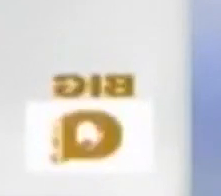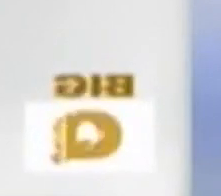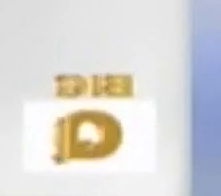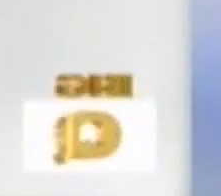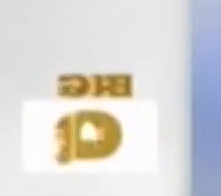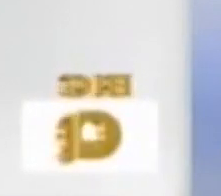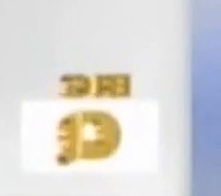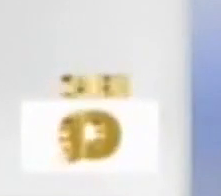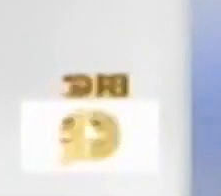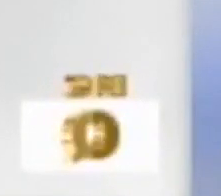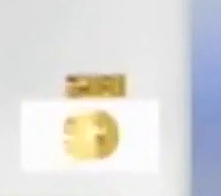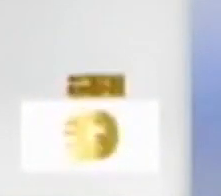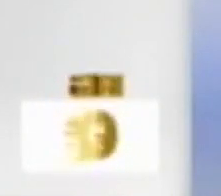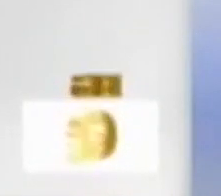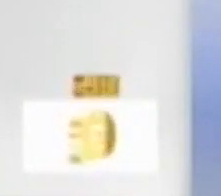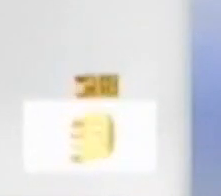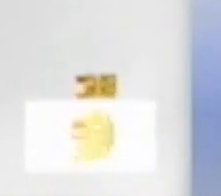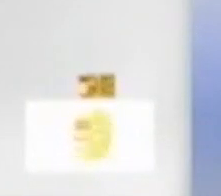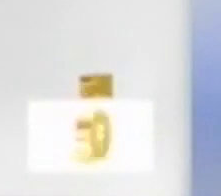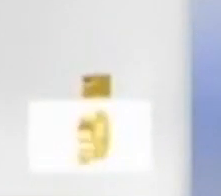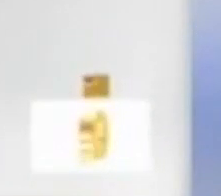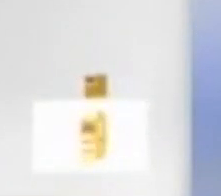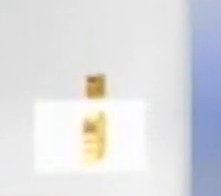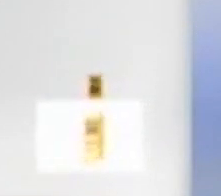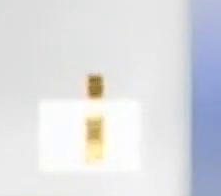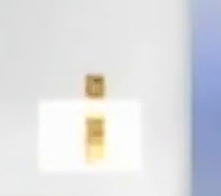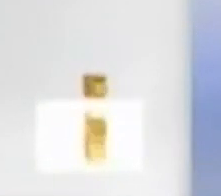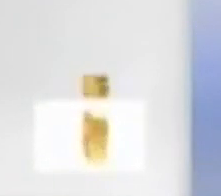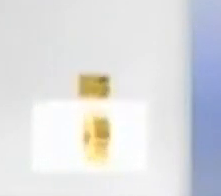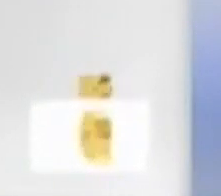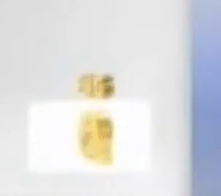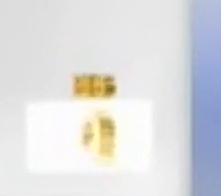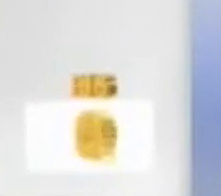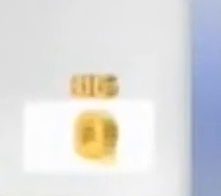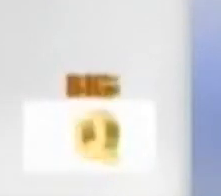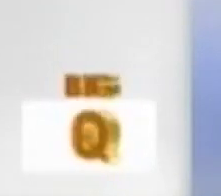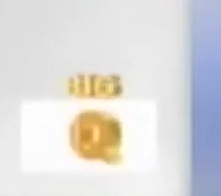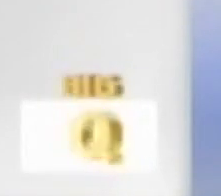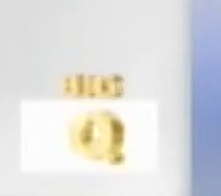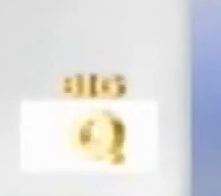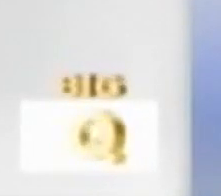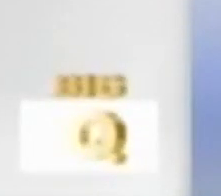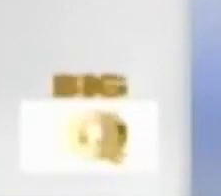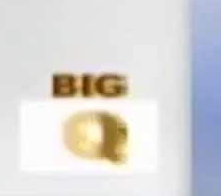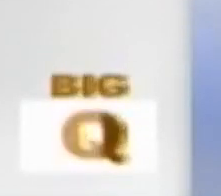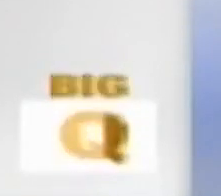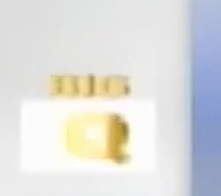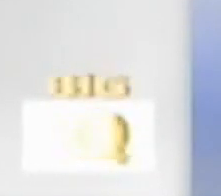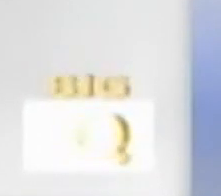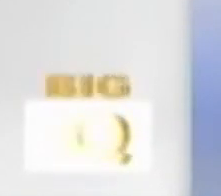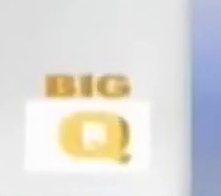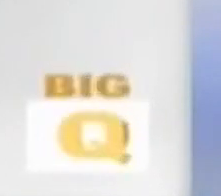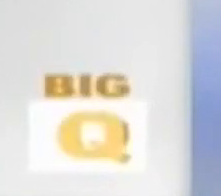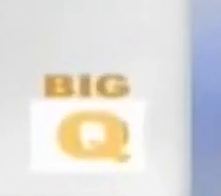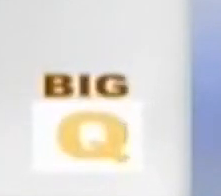How do you rate the performance of Kenya's IG Joseph Boynet? Do tweeters at Akisa Andera, at Yusuf Ibra, at KTN is KE. The hashtag to